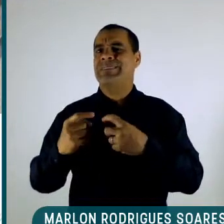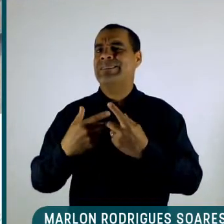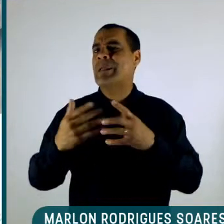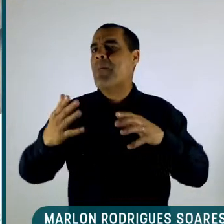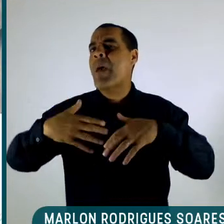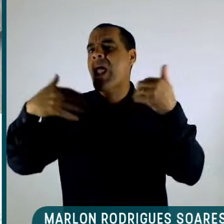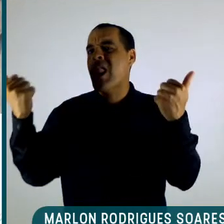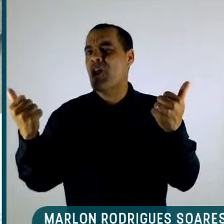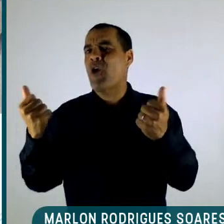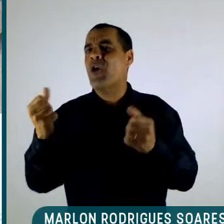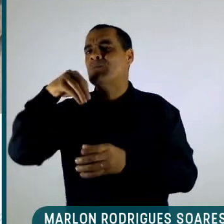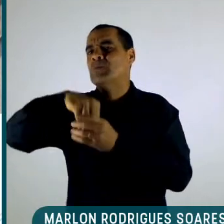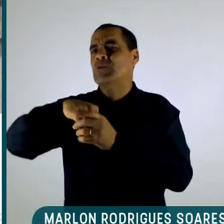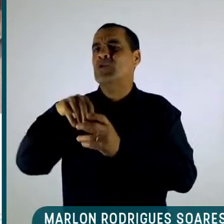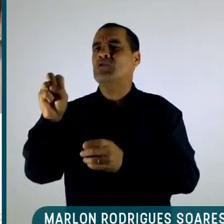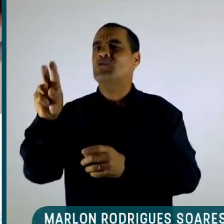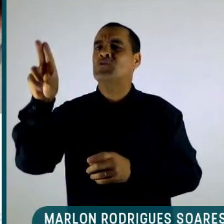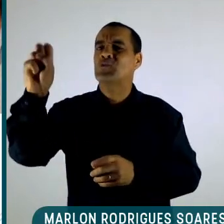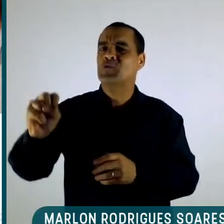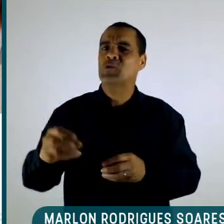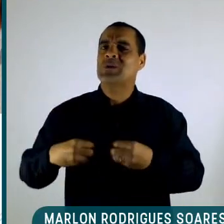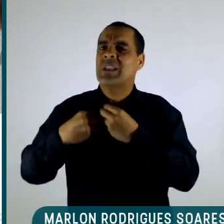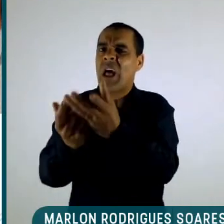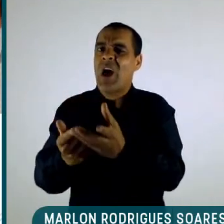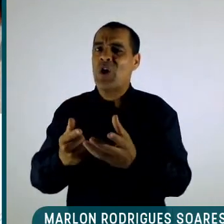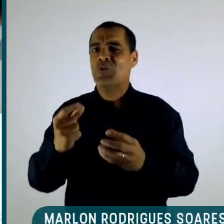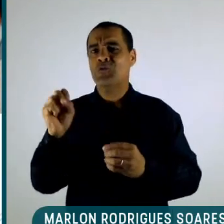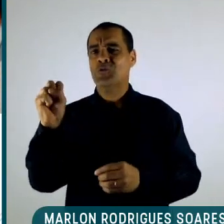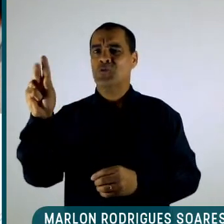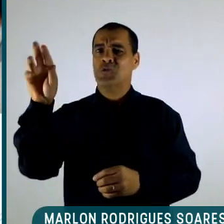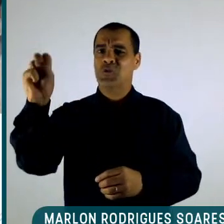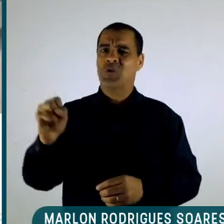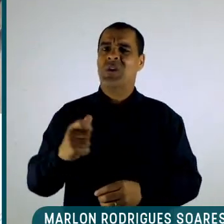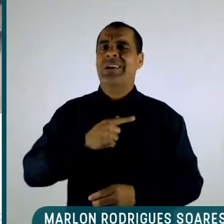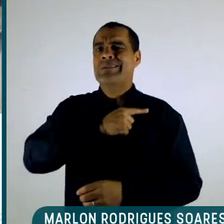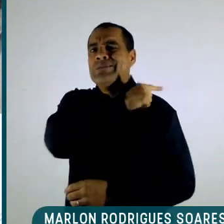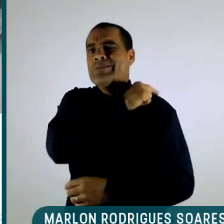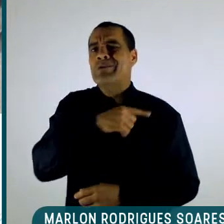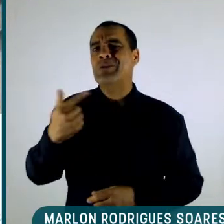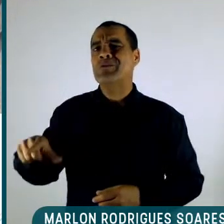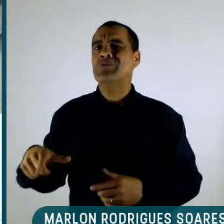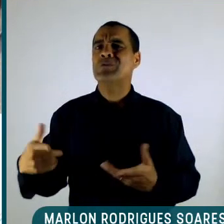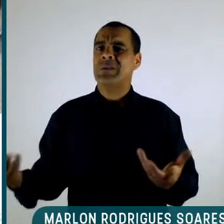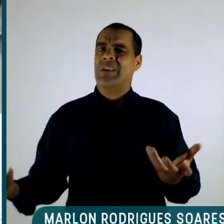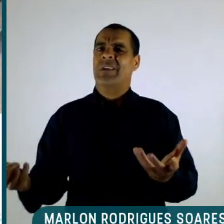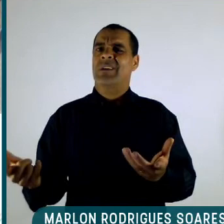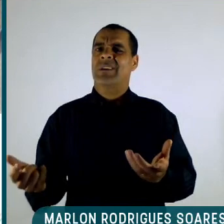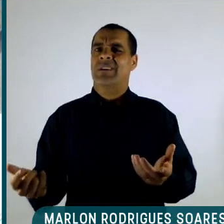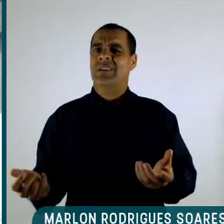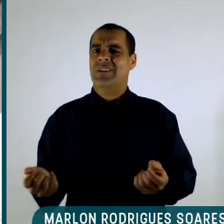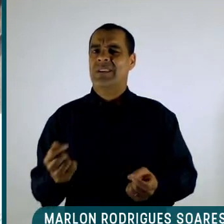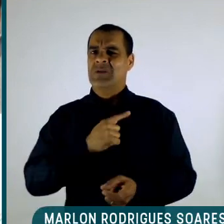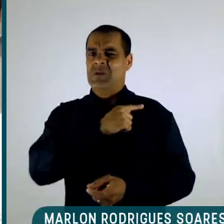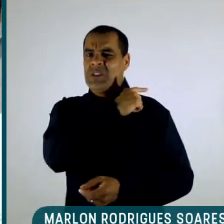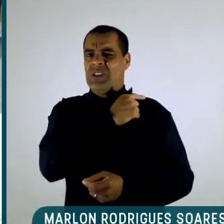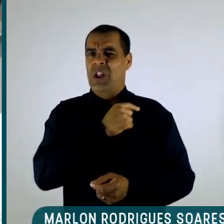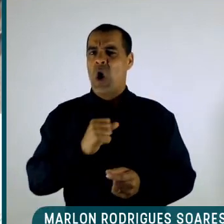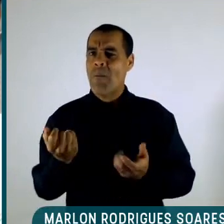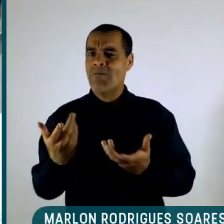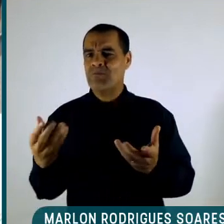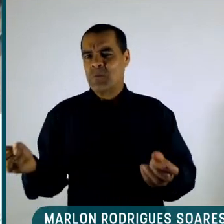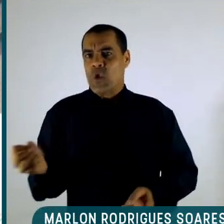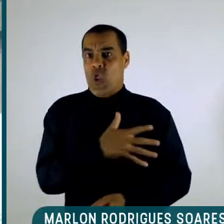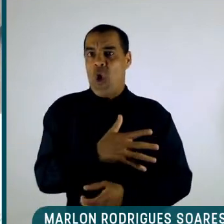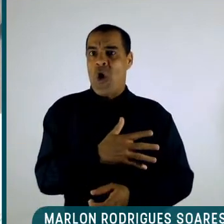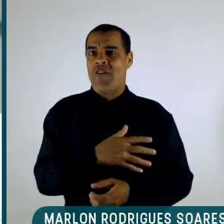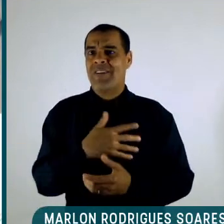have a better medicine in the health system, give it the management it has never had. Because management today, in the modern management, it